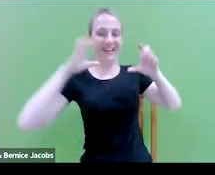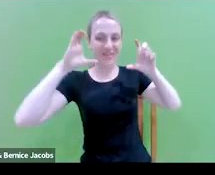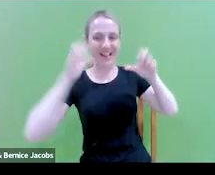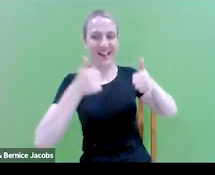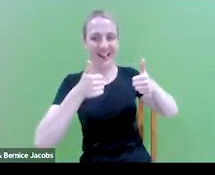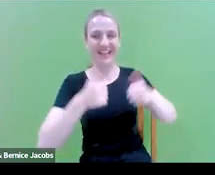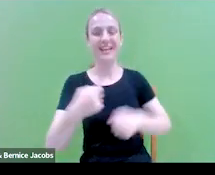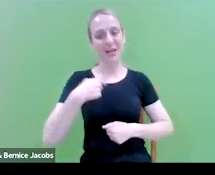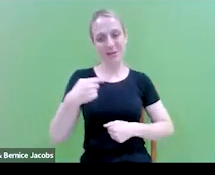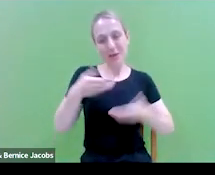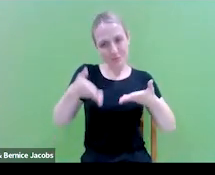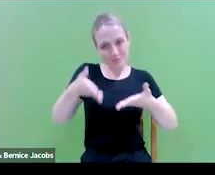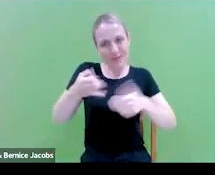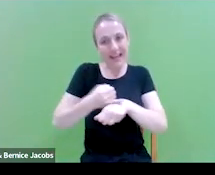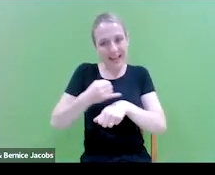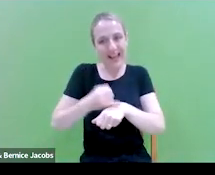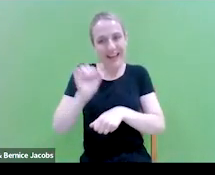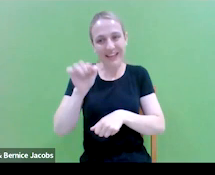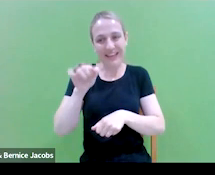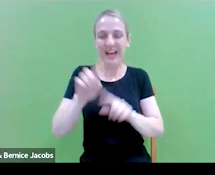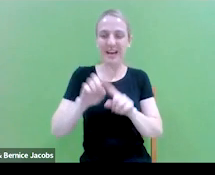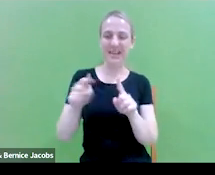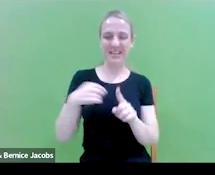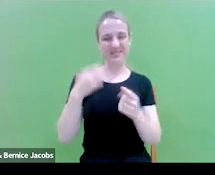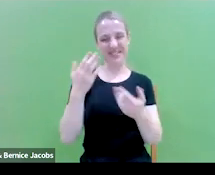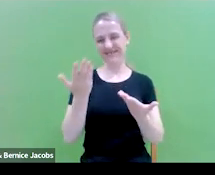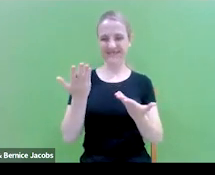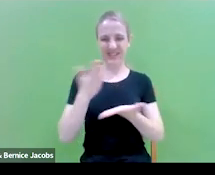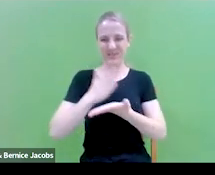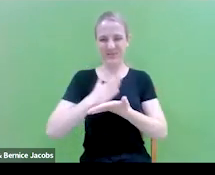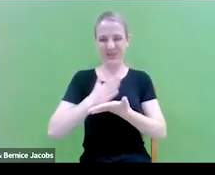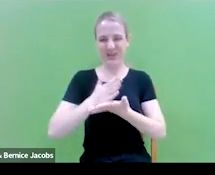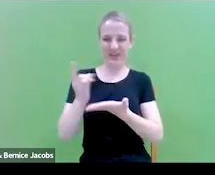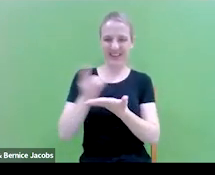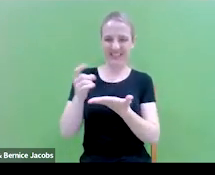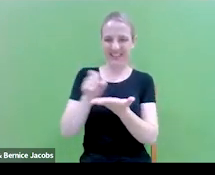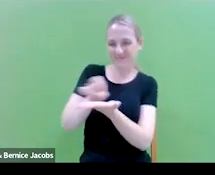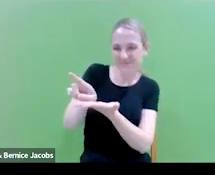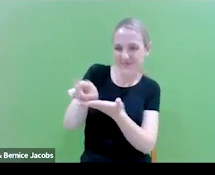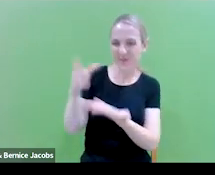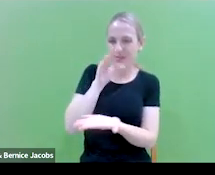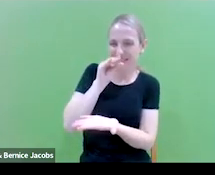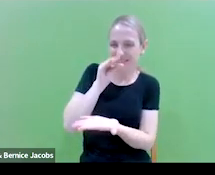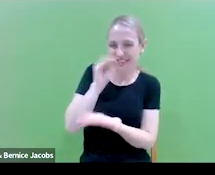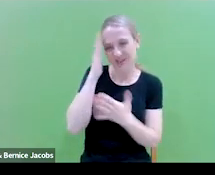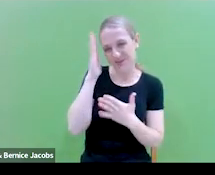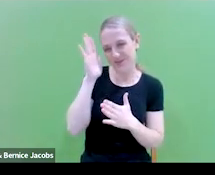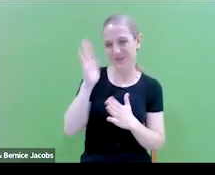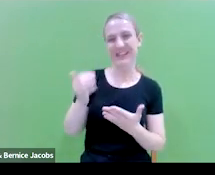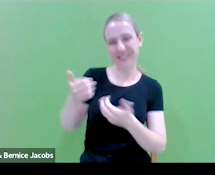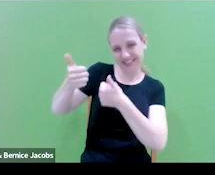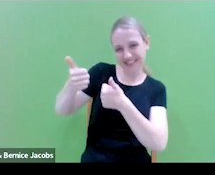here at the beginning. It's just I wasn't sure if I needed to type in the chat or speak. That was just the confusion, but thank